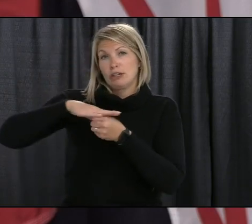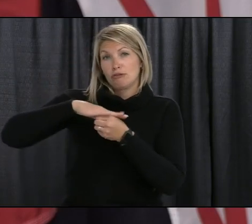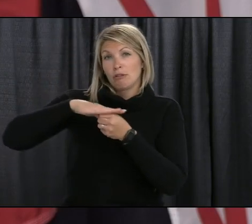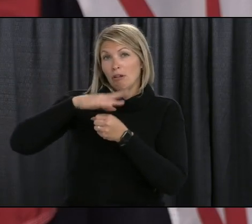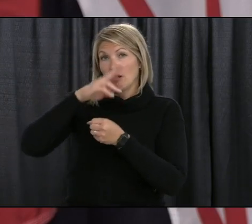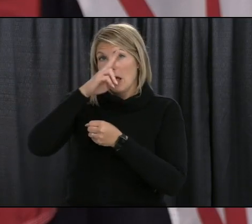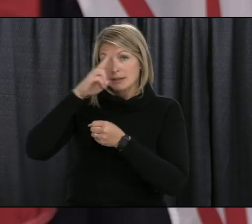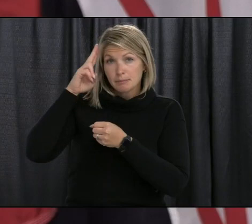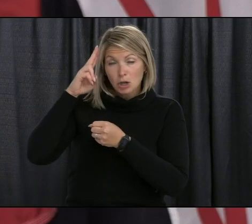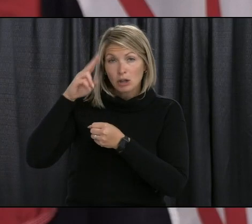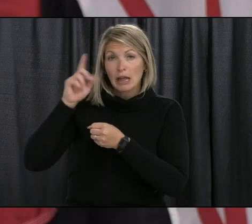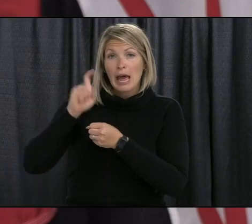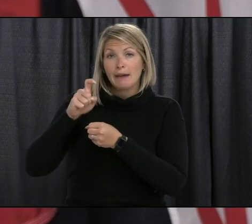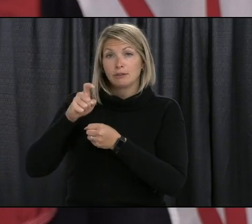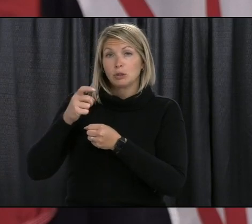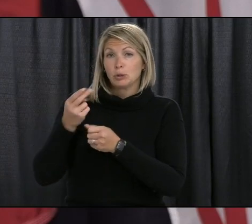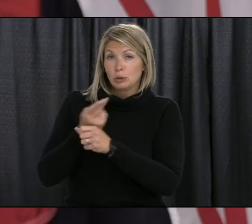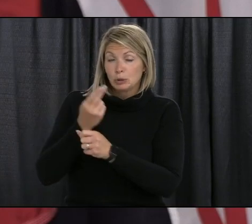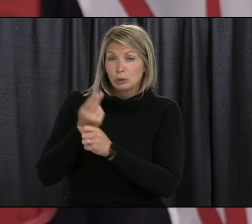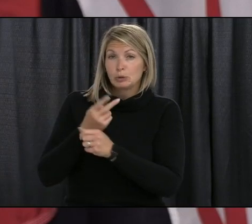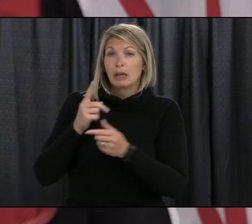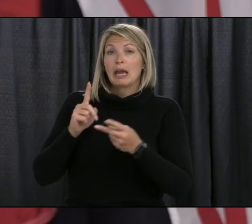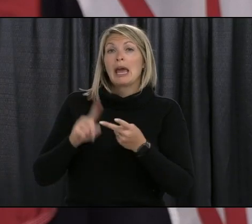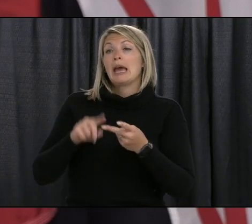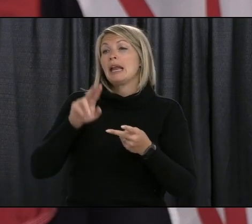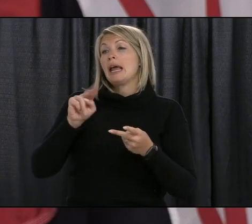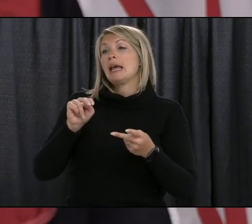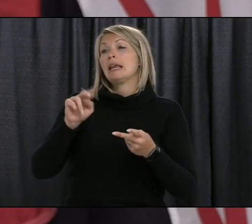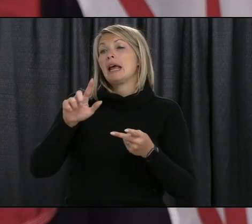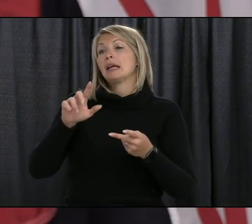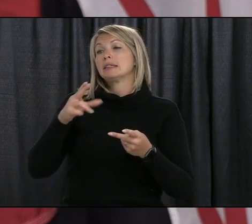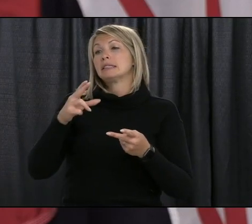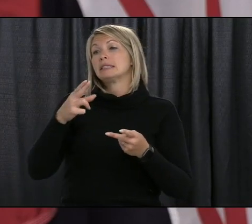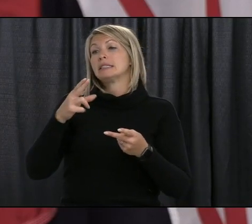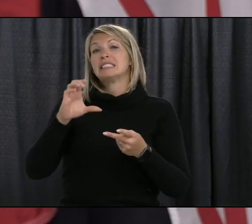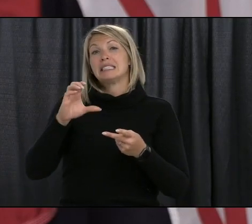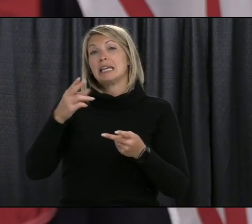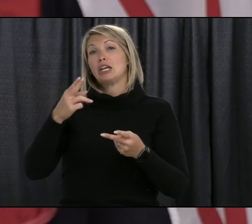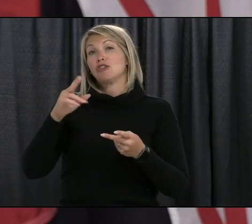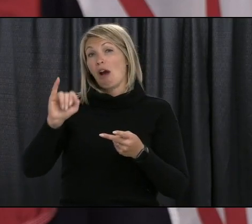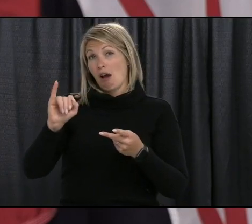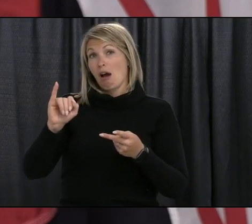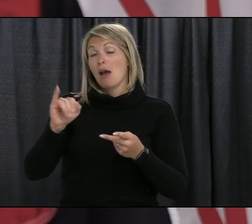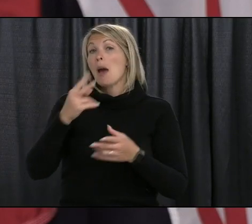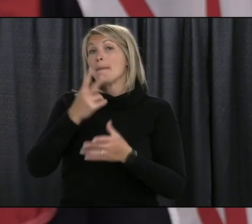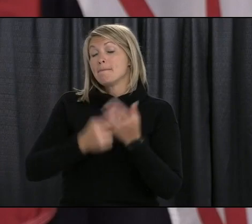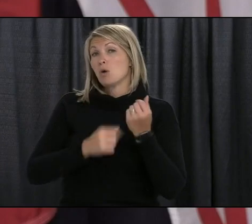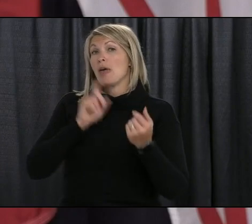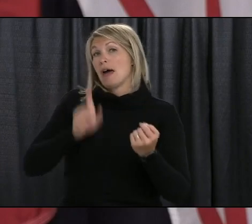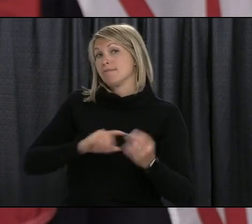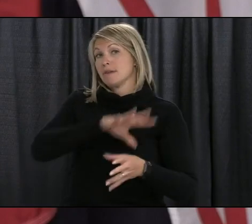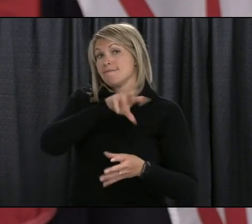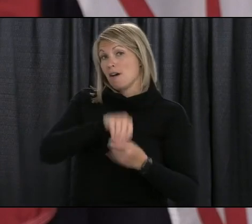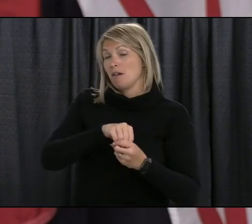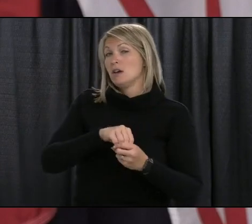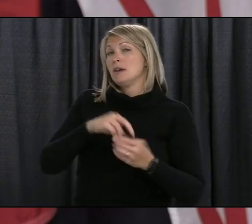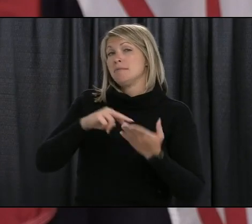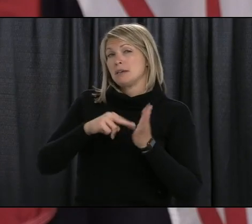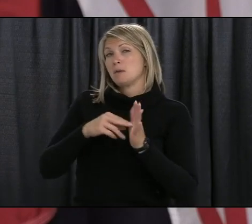issue. Currently, the only iteration of our online booking within the RHA structure is with Eastern Health.